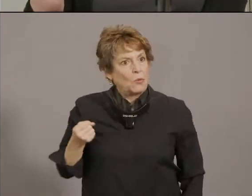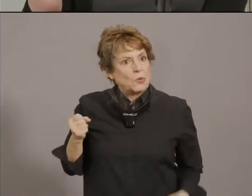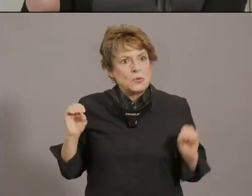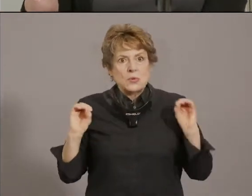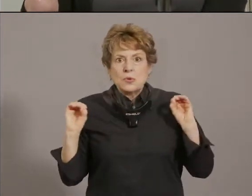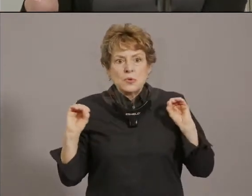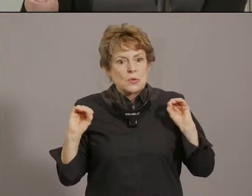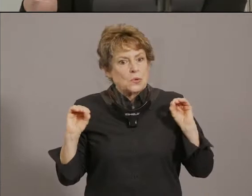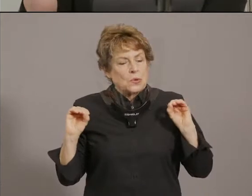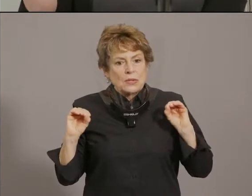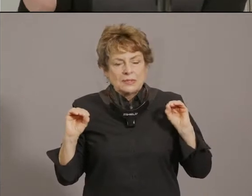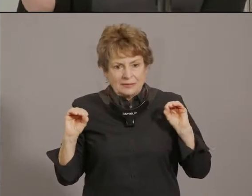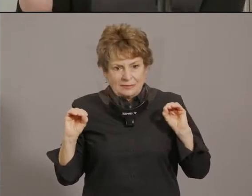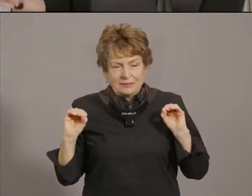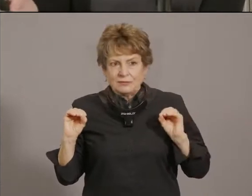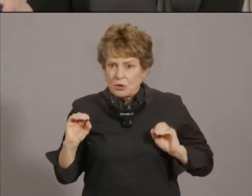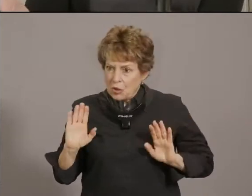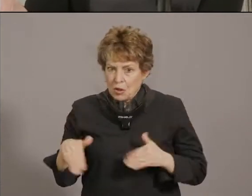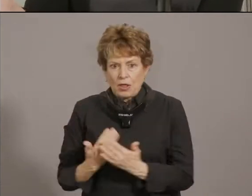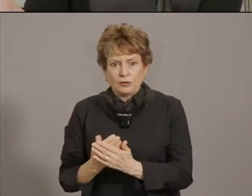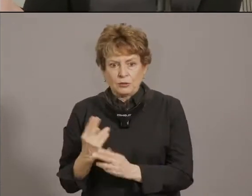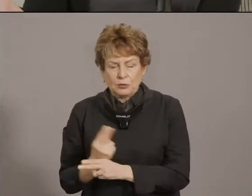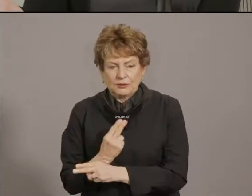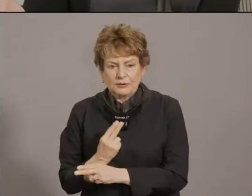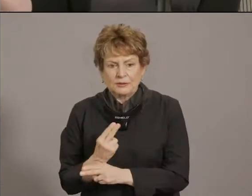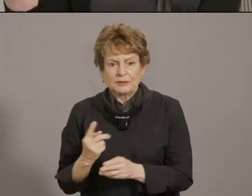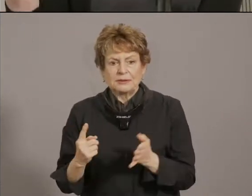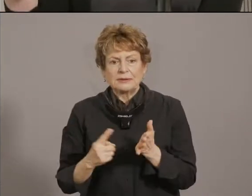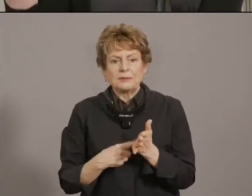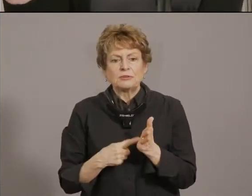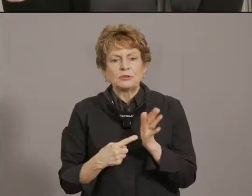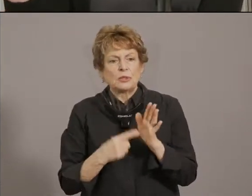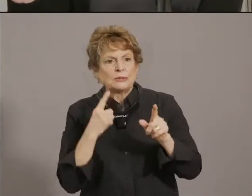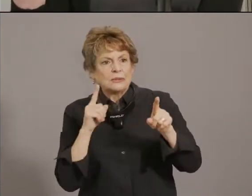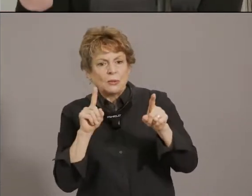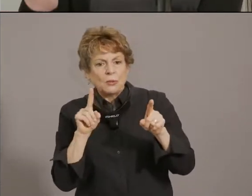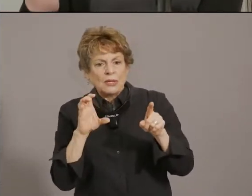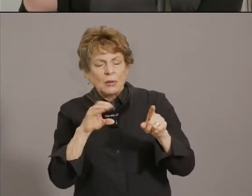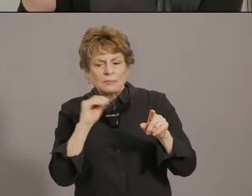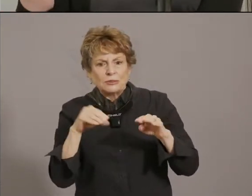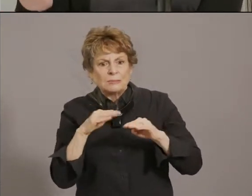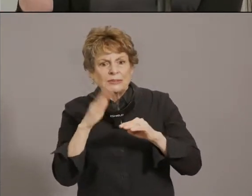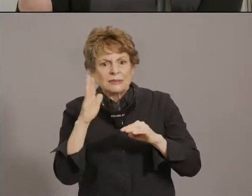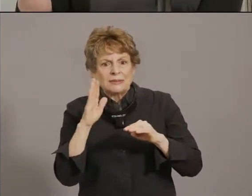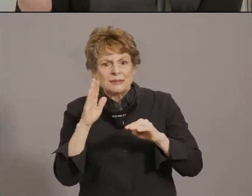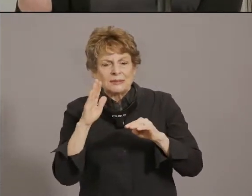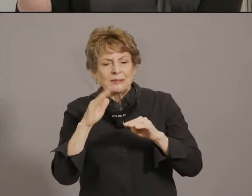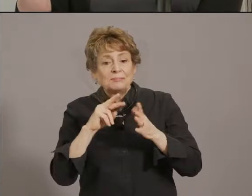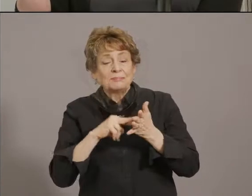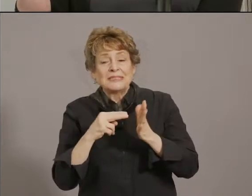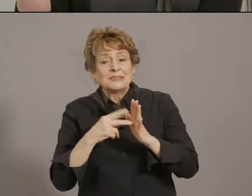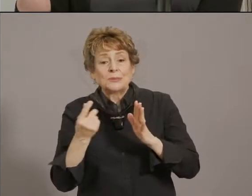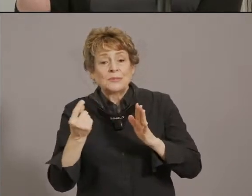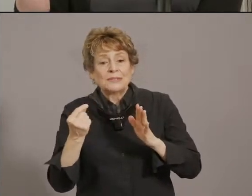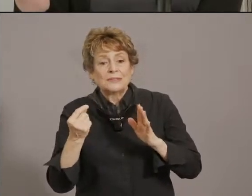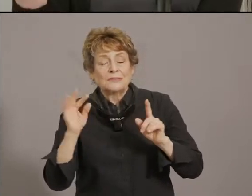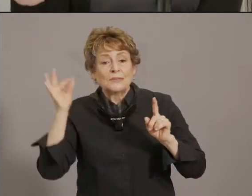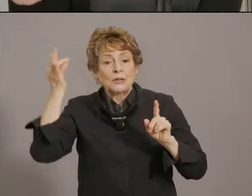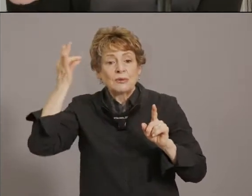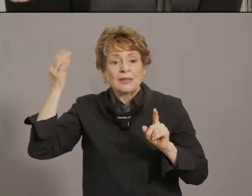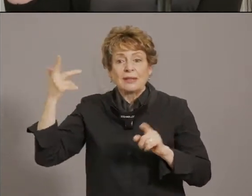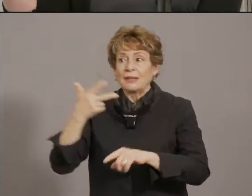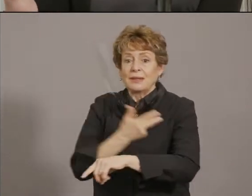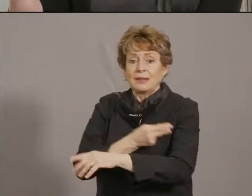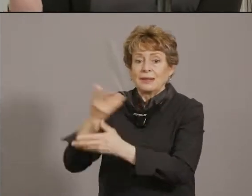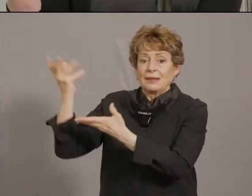above 100%, what that means is the federal allocations that go to the long-term care pharmacy partnership